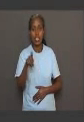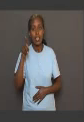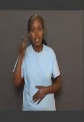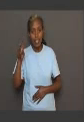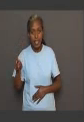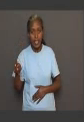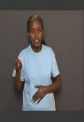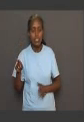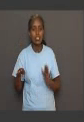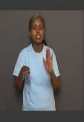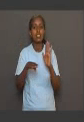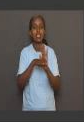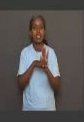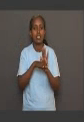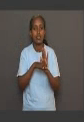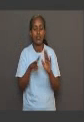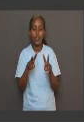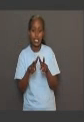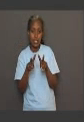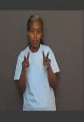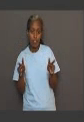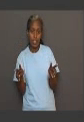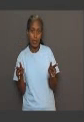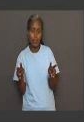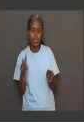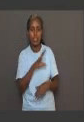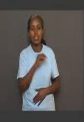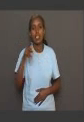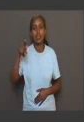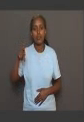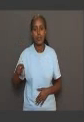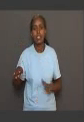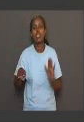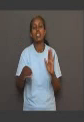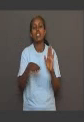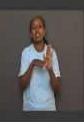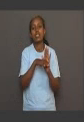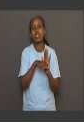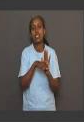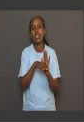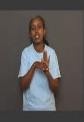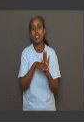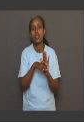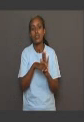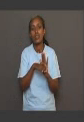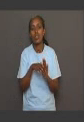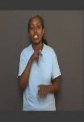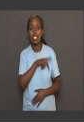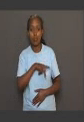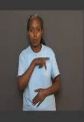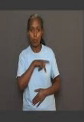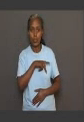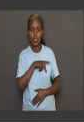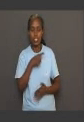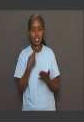X stands for the variable and P stands for the property